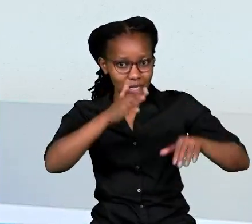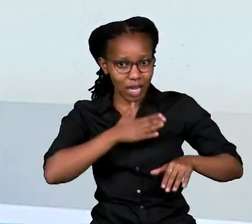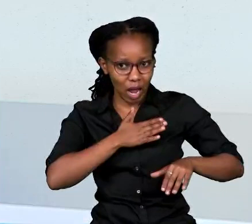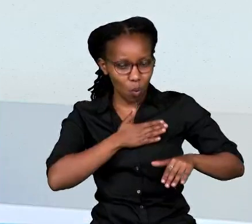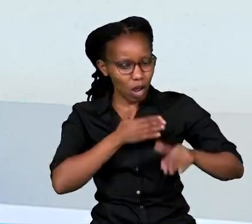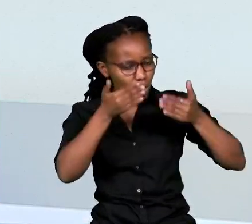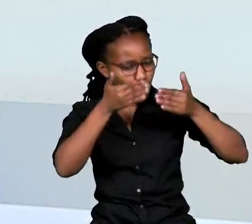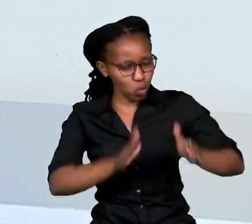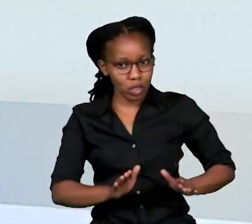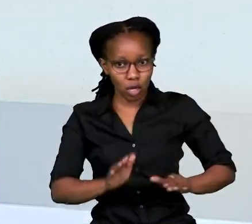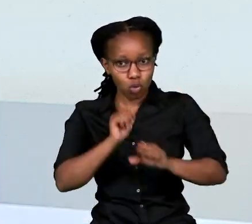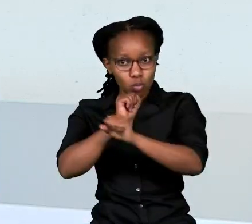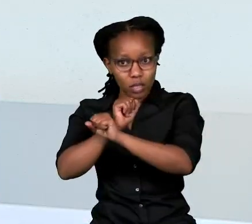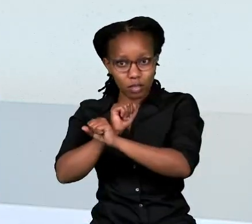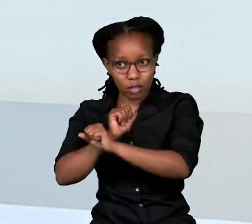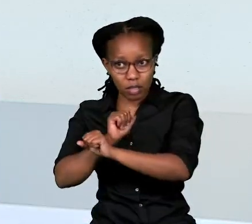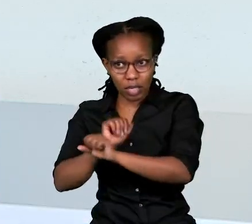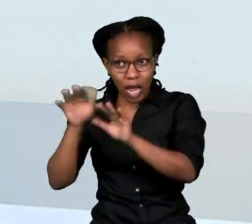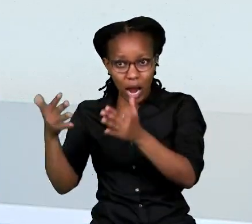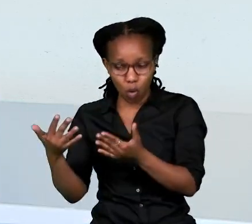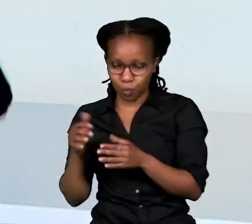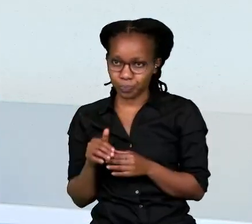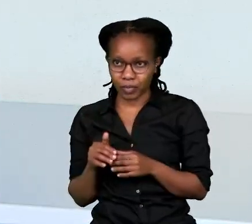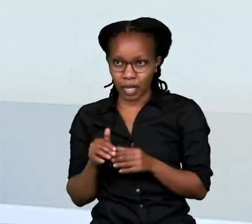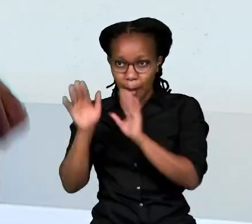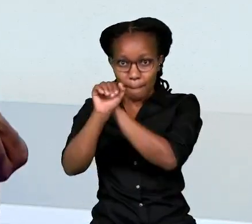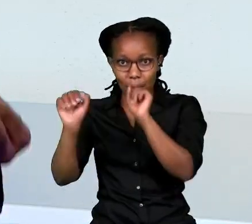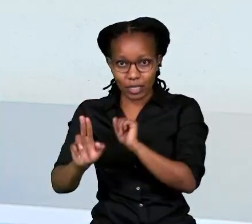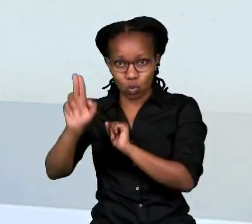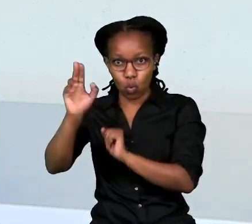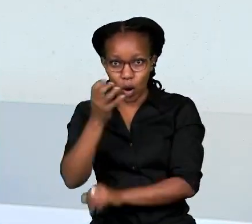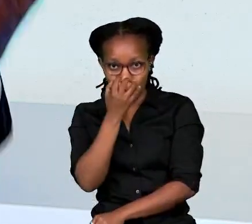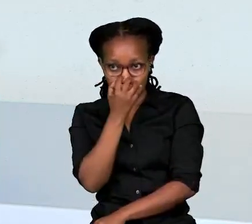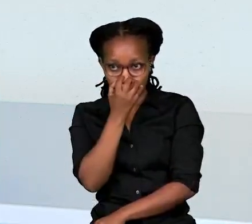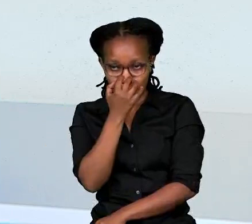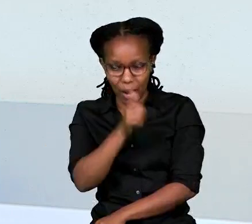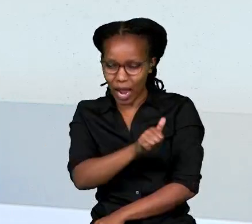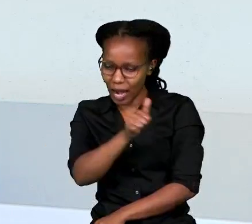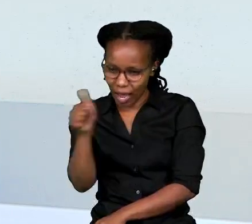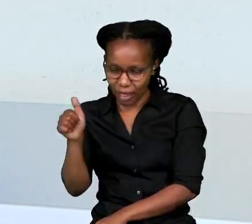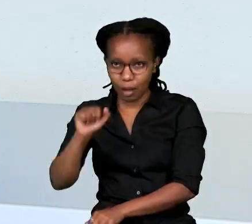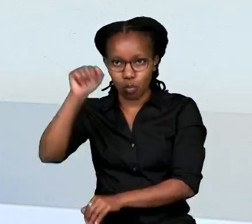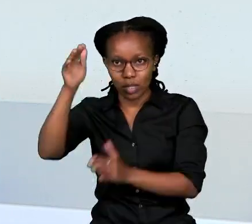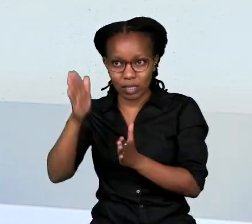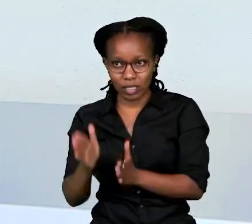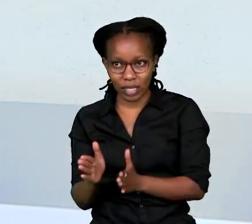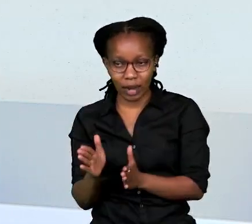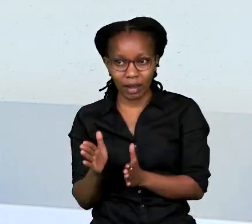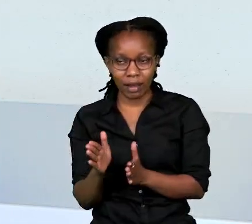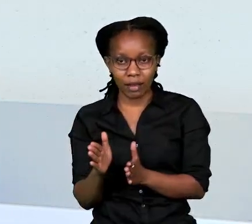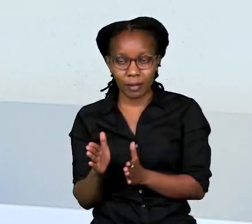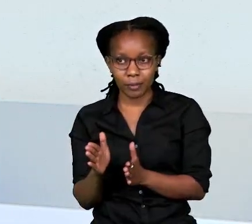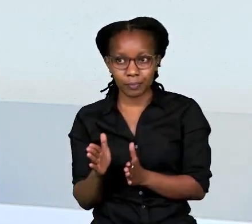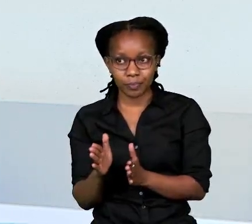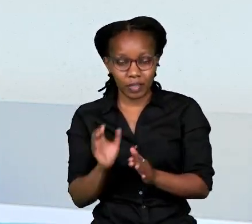preserve. So that now the president here and the deputy president and any other politician in this country should